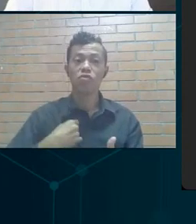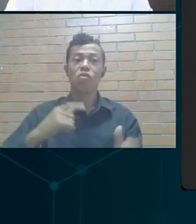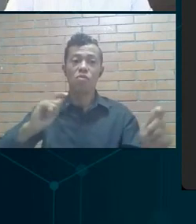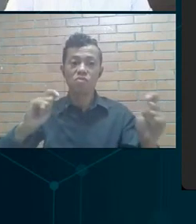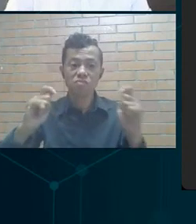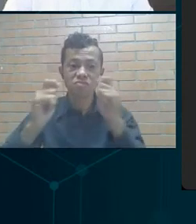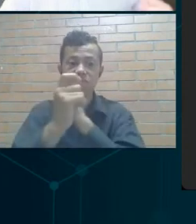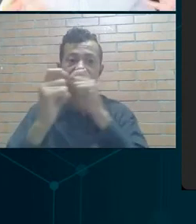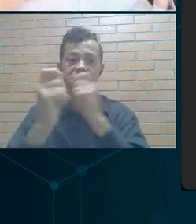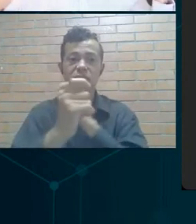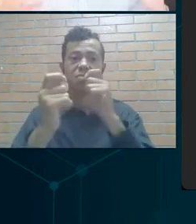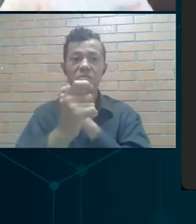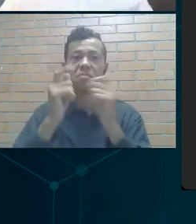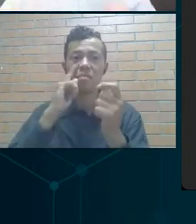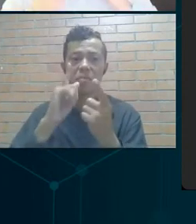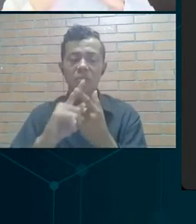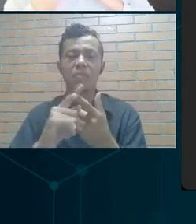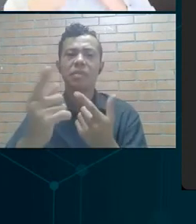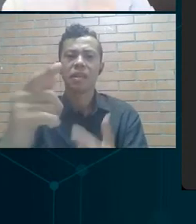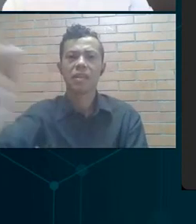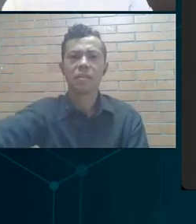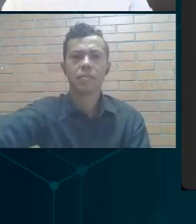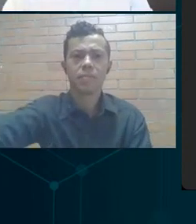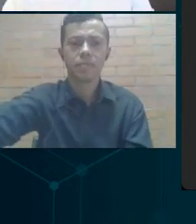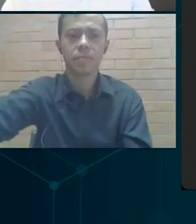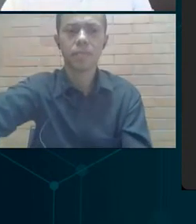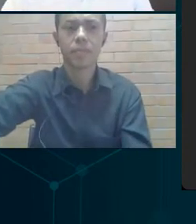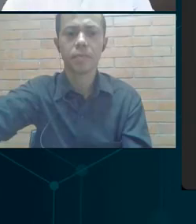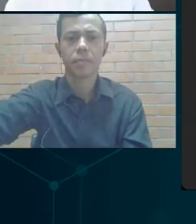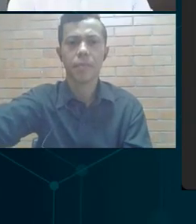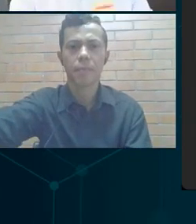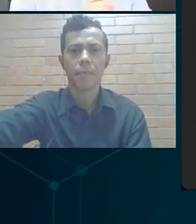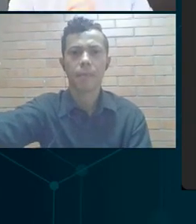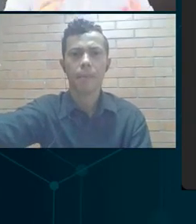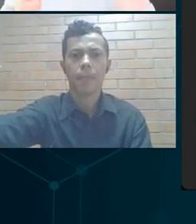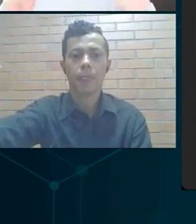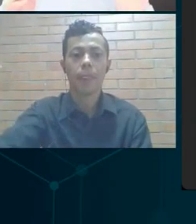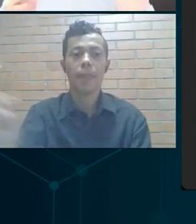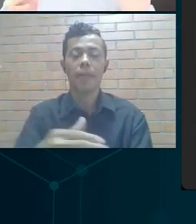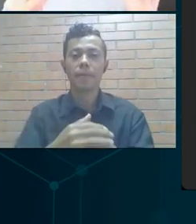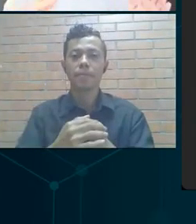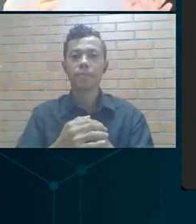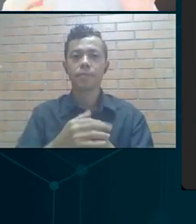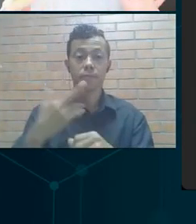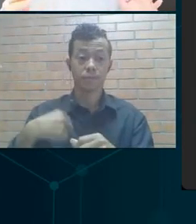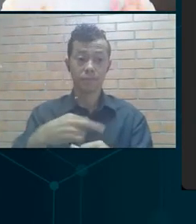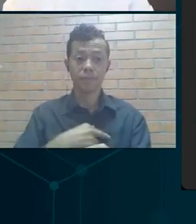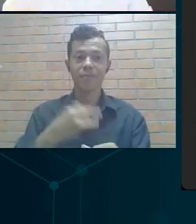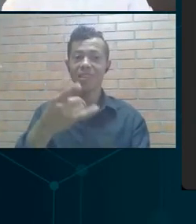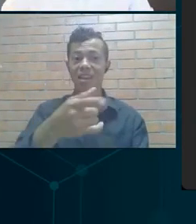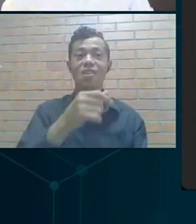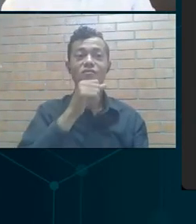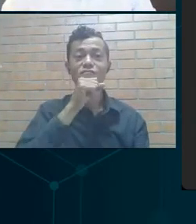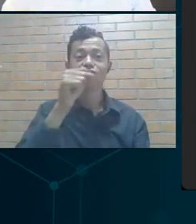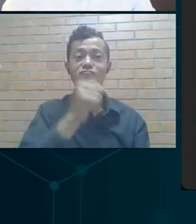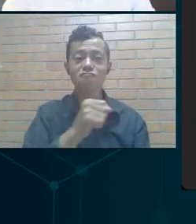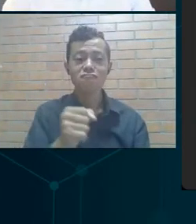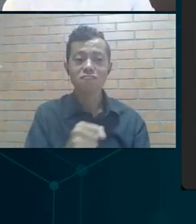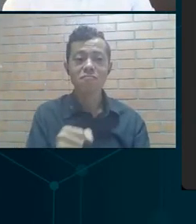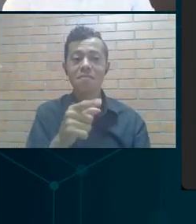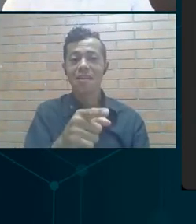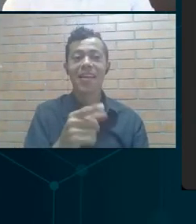know a lot of leadership, given that we're mature, we have gray hair, grew up computationally, I should say, in the